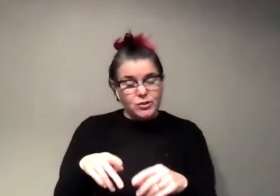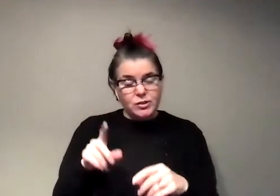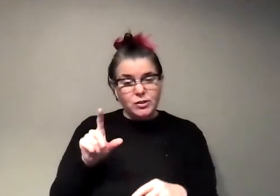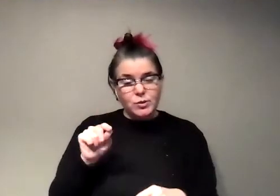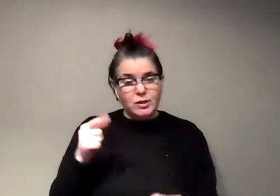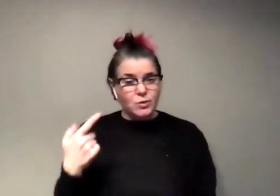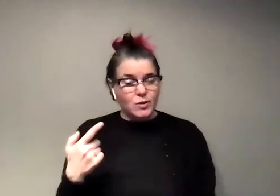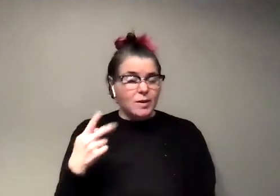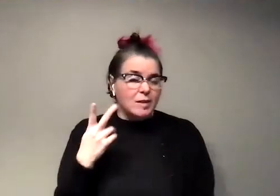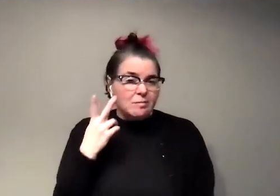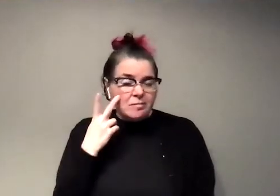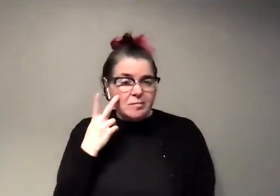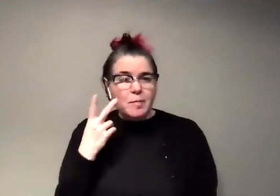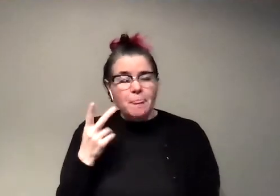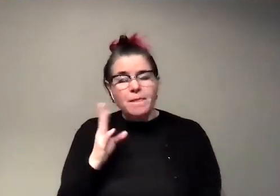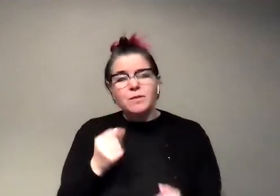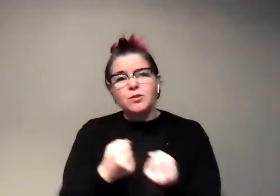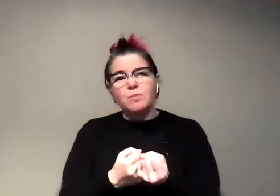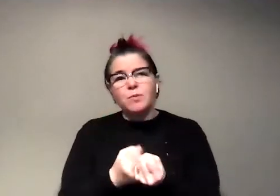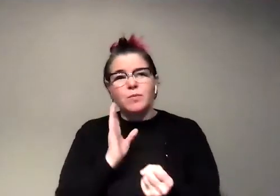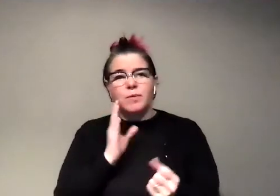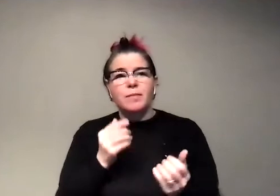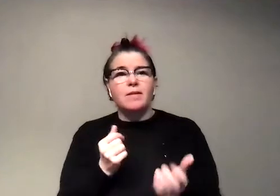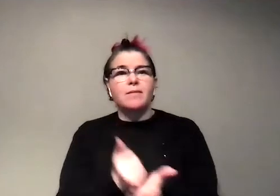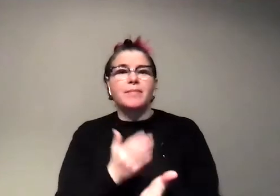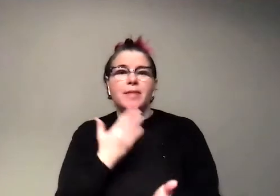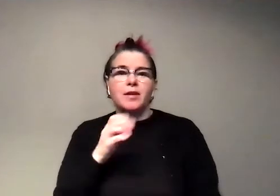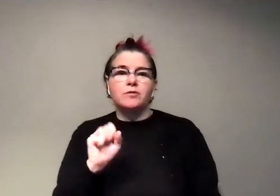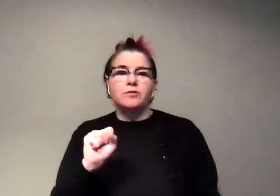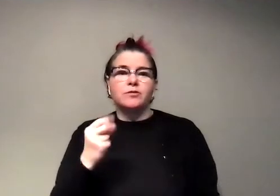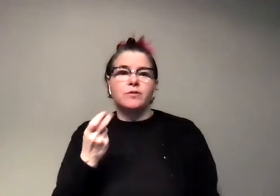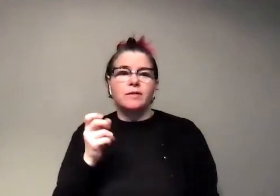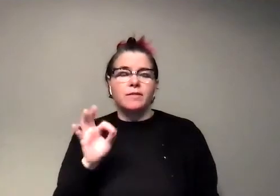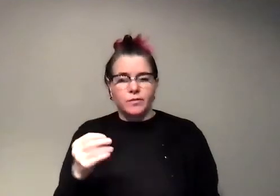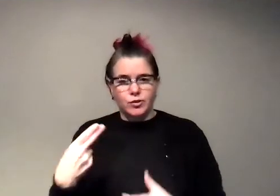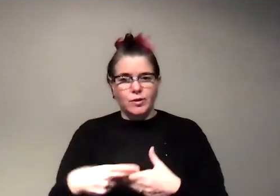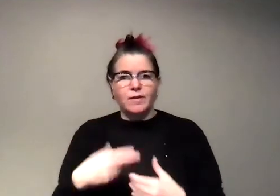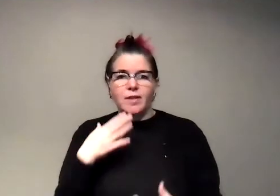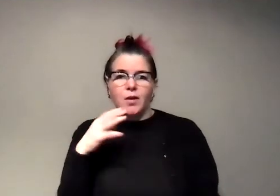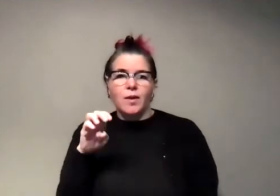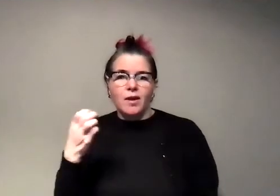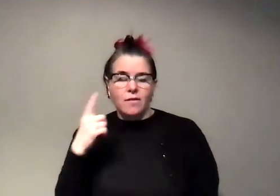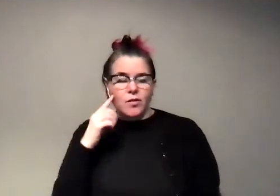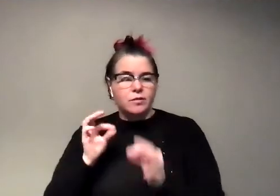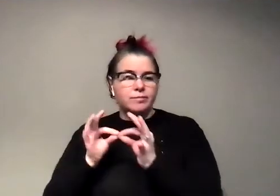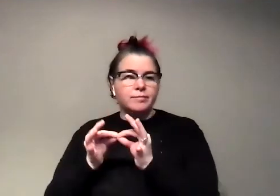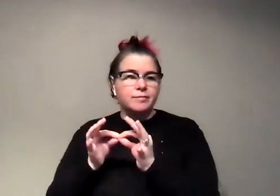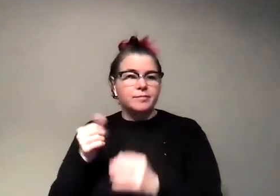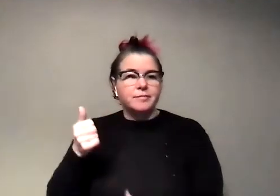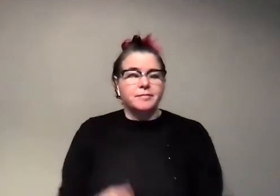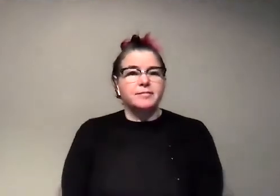So supporting us would be amazing. Thank you again, Shareef, for joining us. Thank you, Erin, for signing for us.